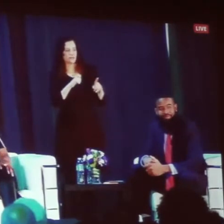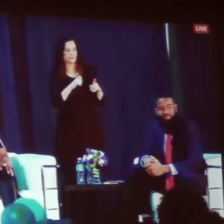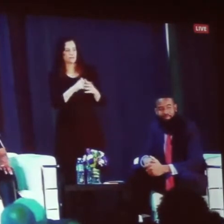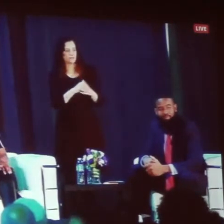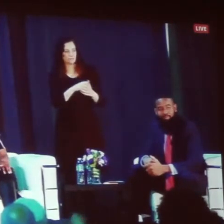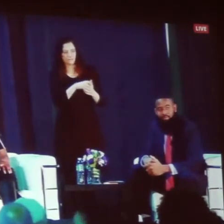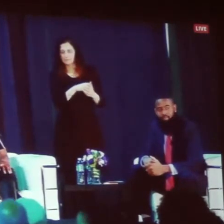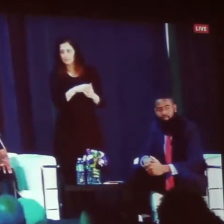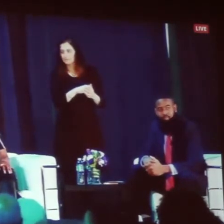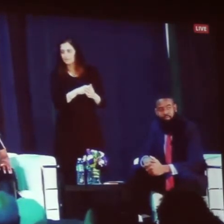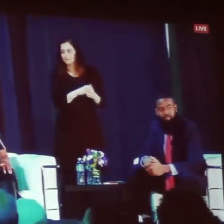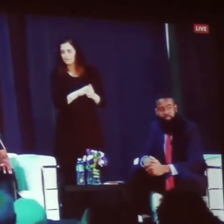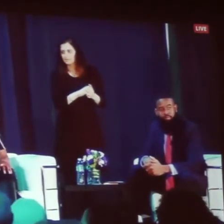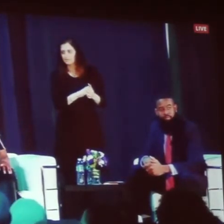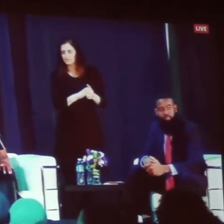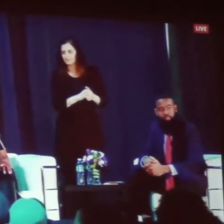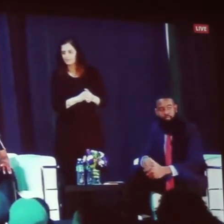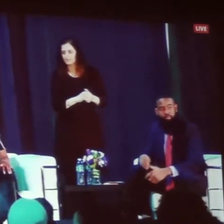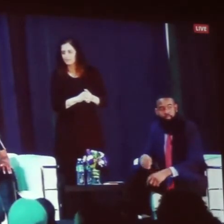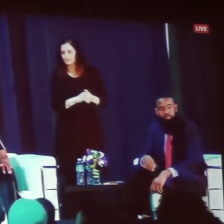Stacy. I mean,